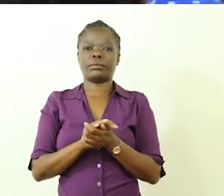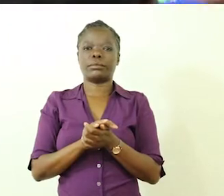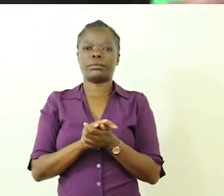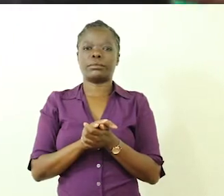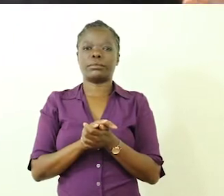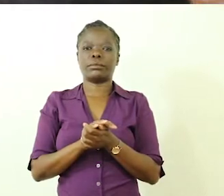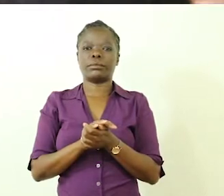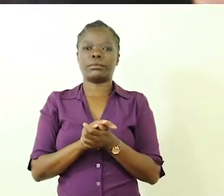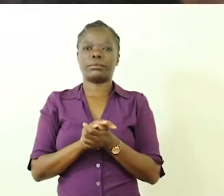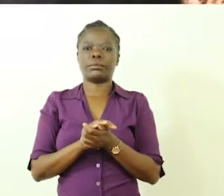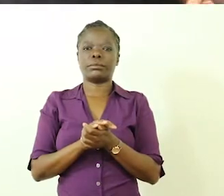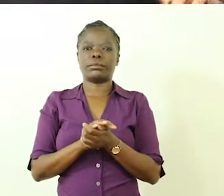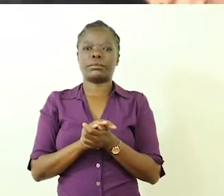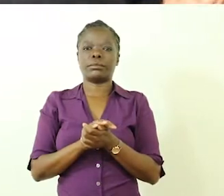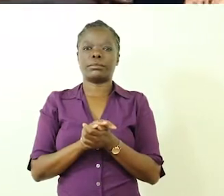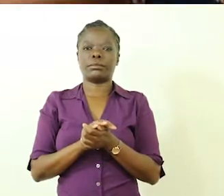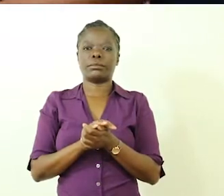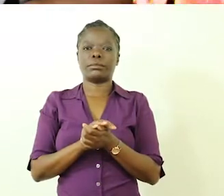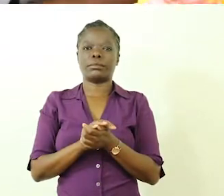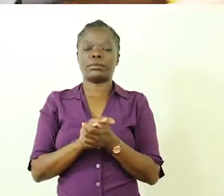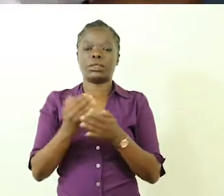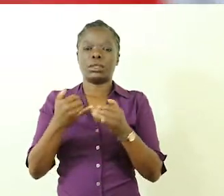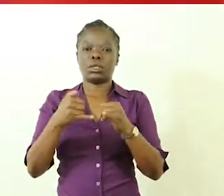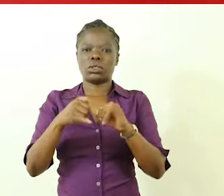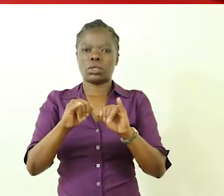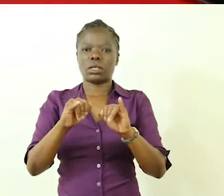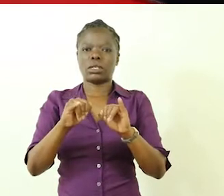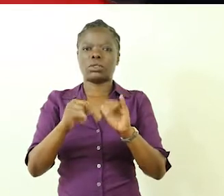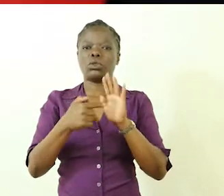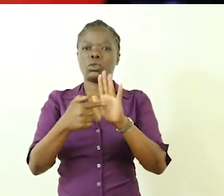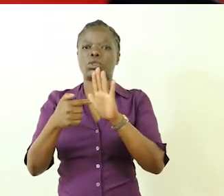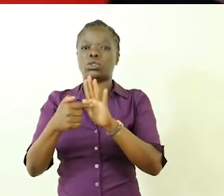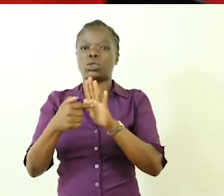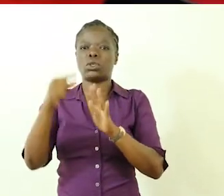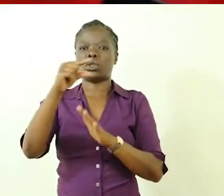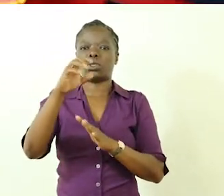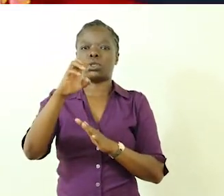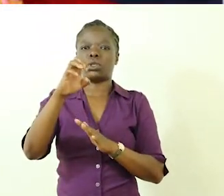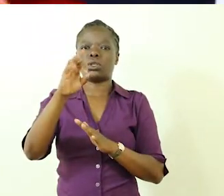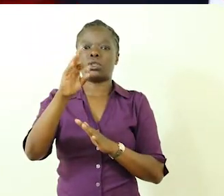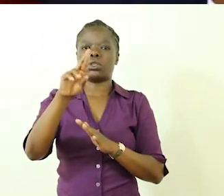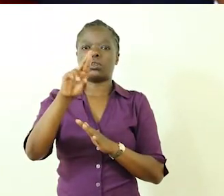members, to family and friends. Yay!